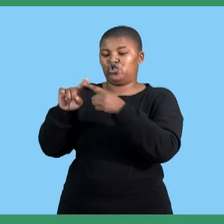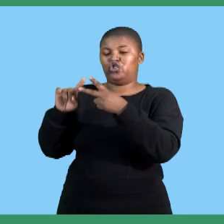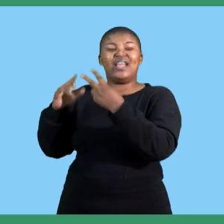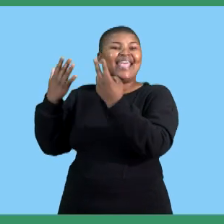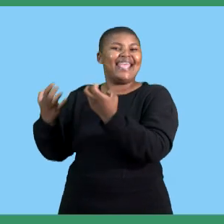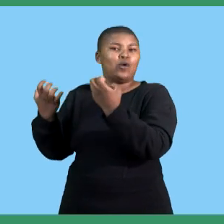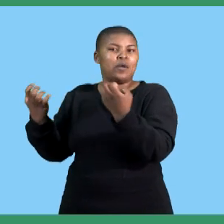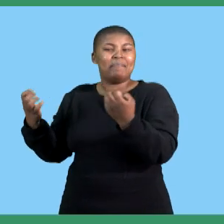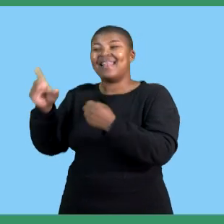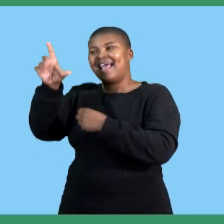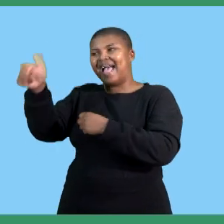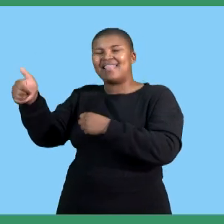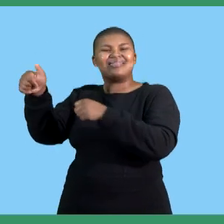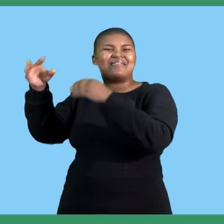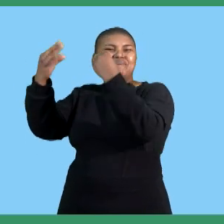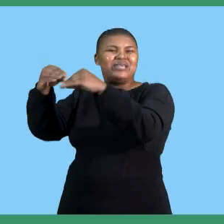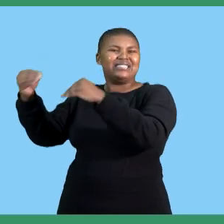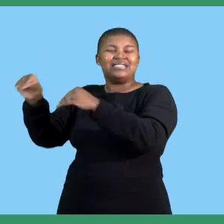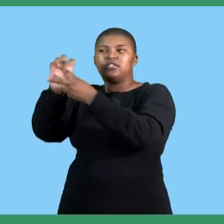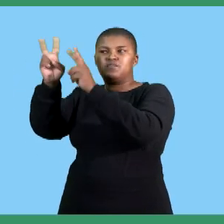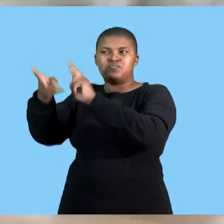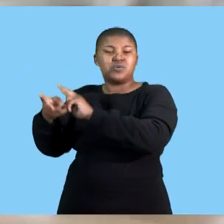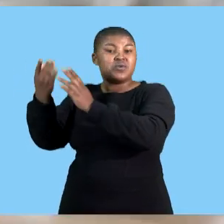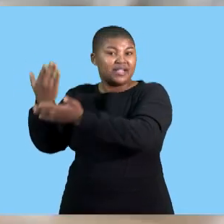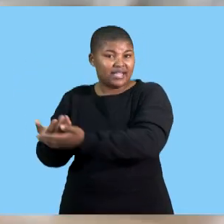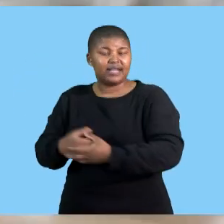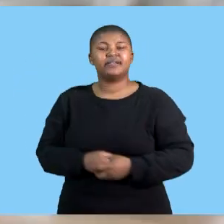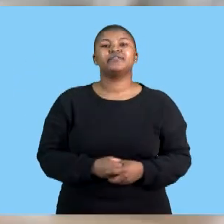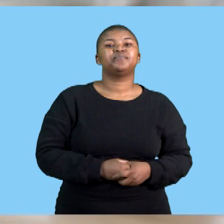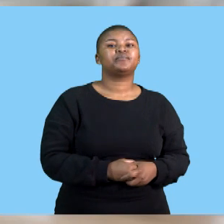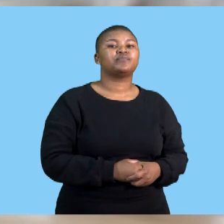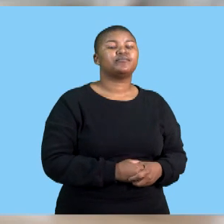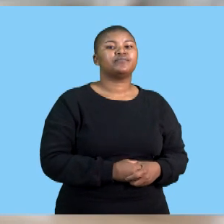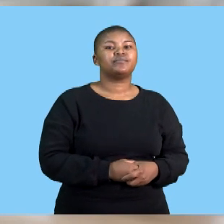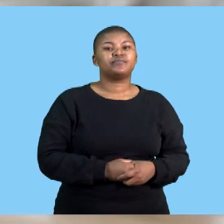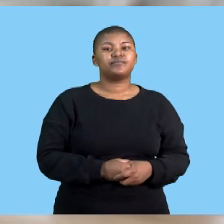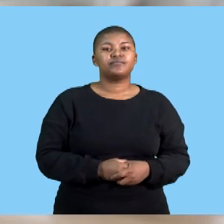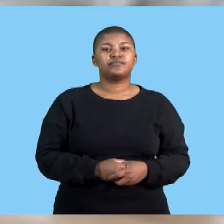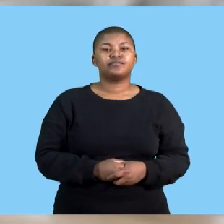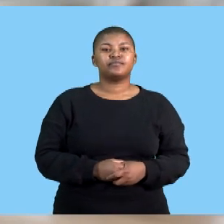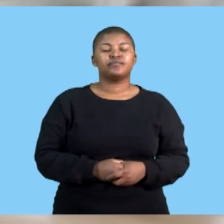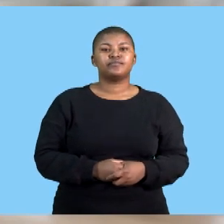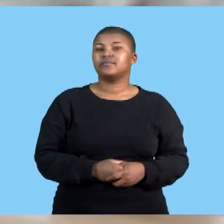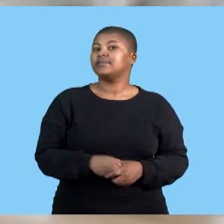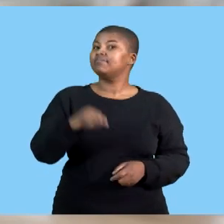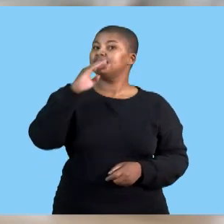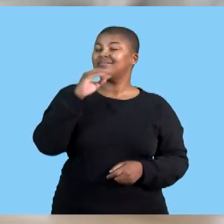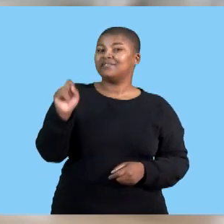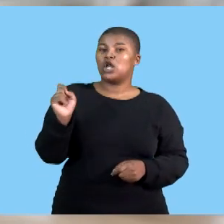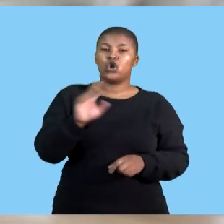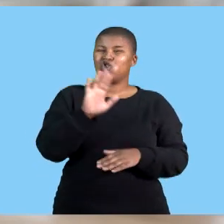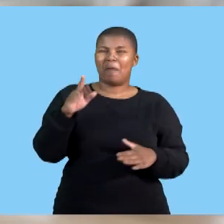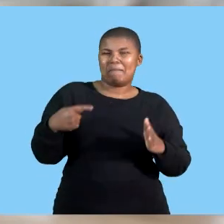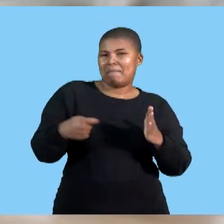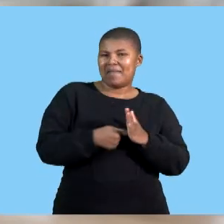is owned by the other party. So another source of funding would be not to buy, because buying can